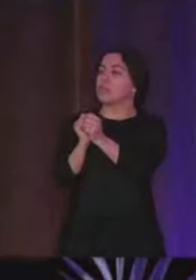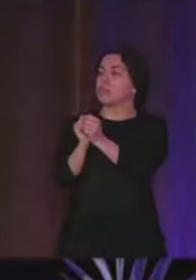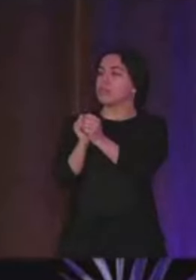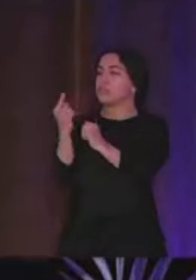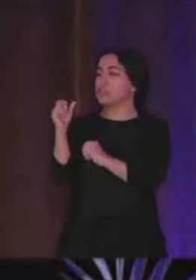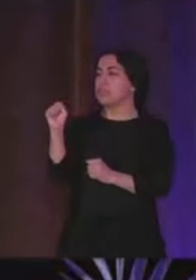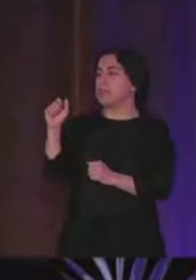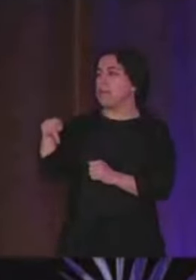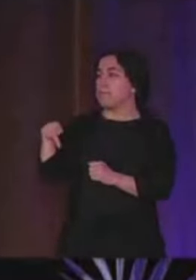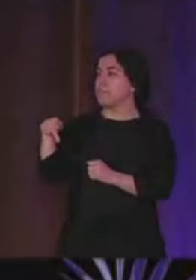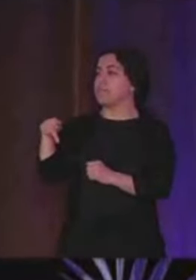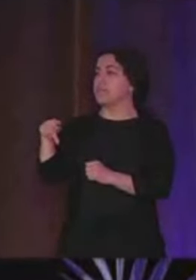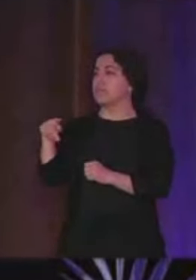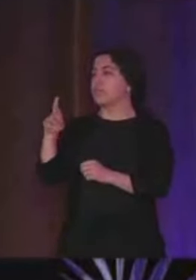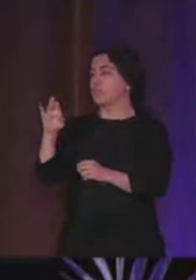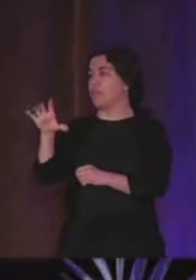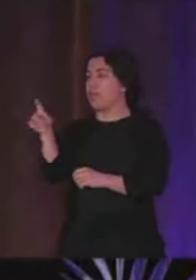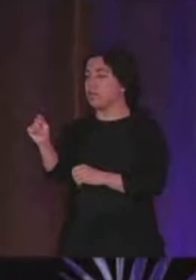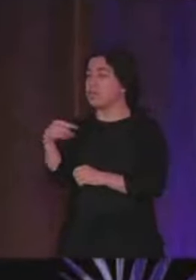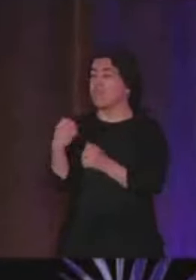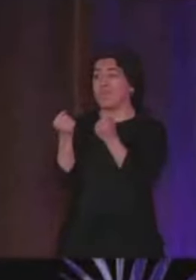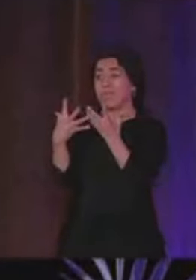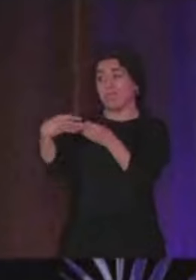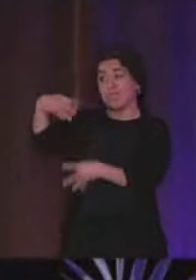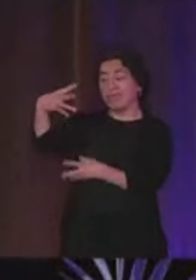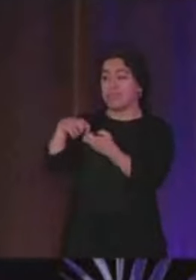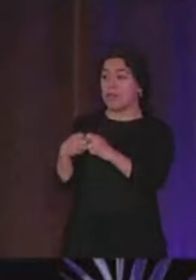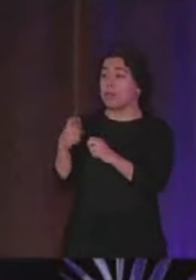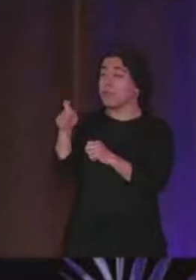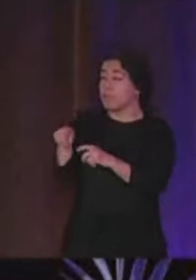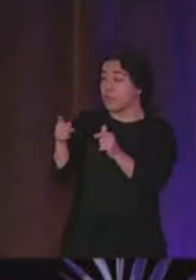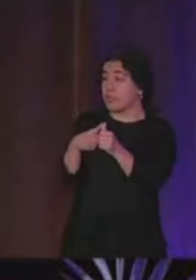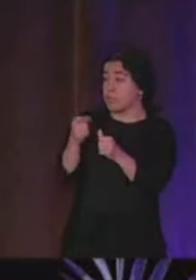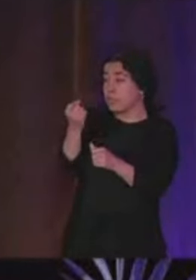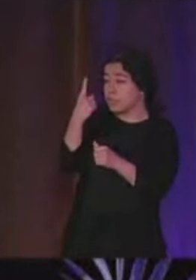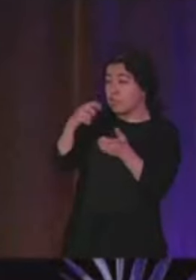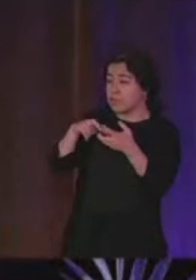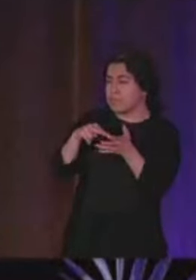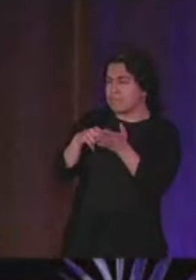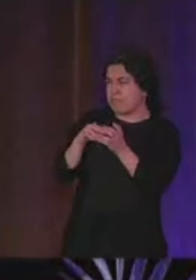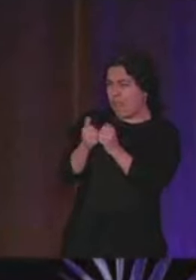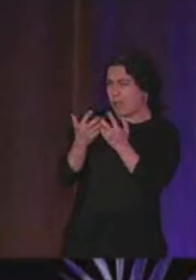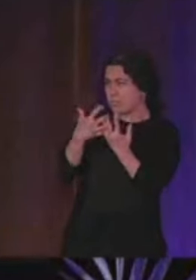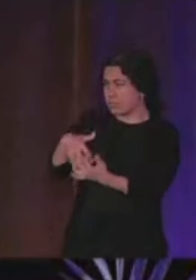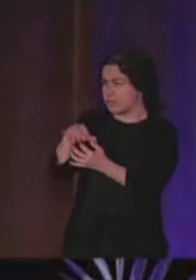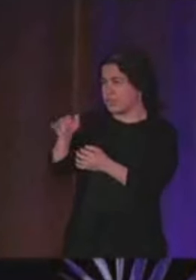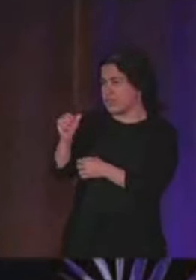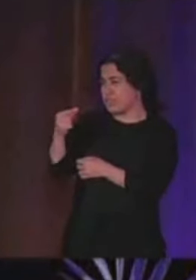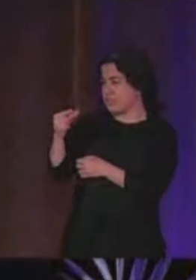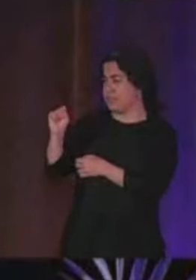problems. Firstly, we need to have a deep understanding of how GSAP works in relation to scroll